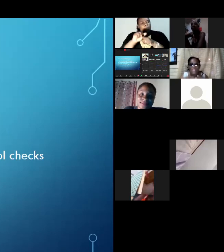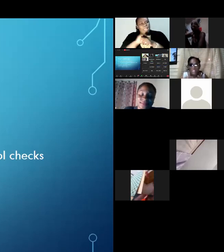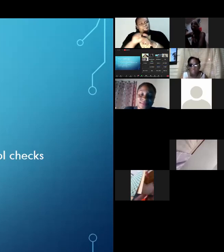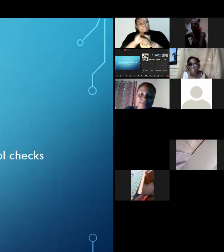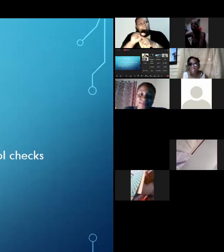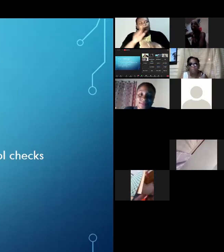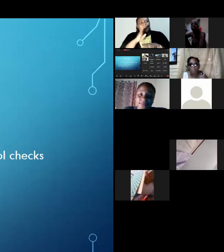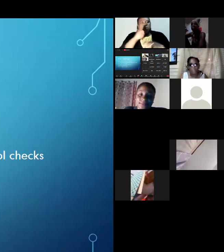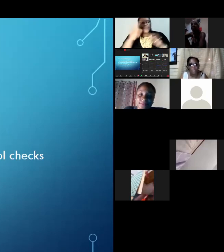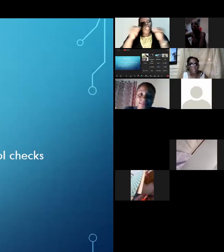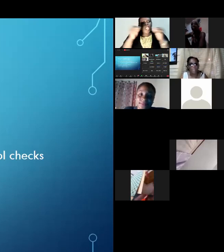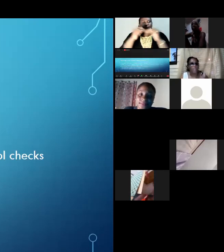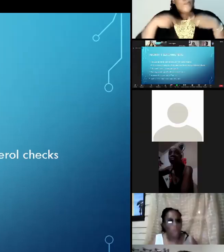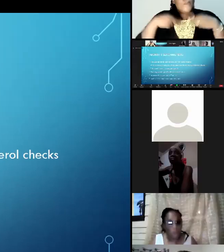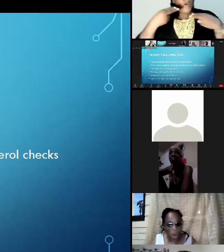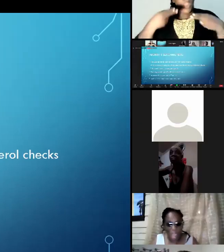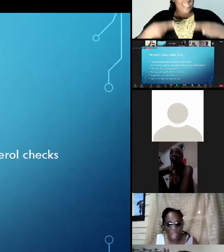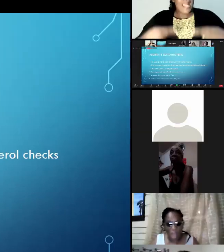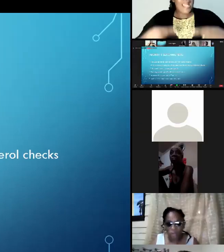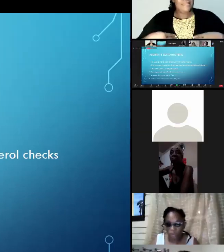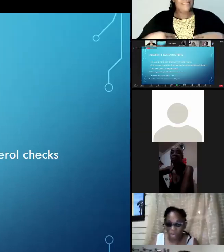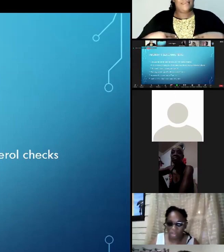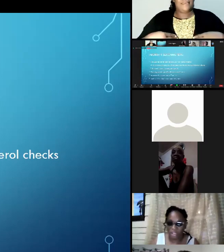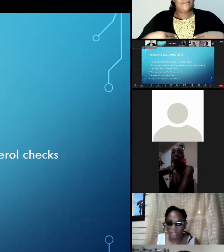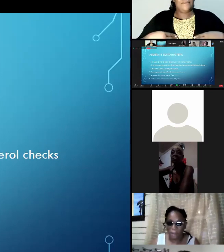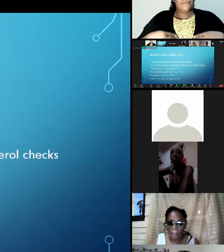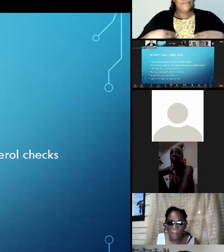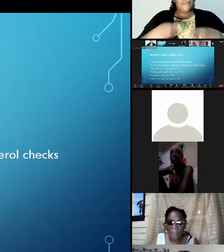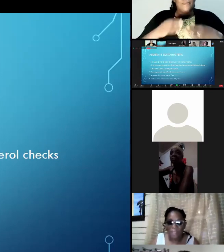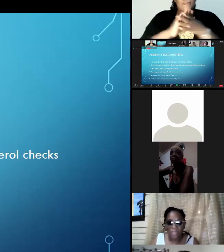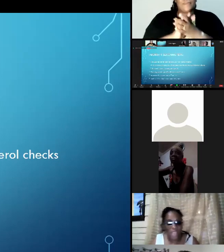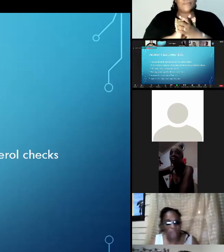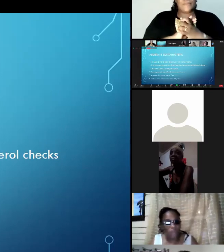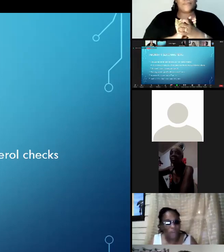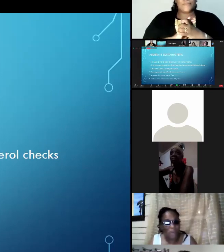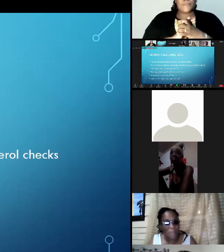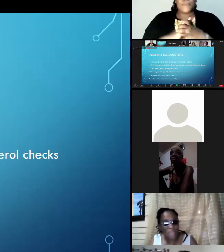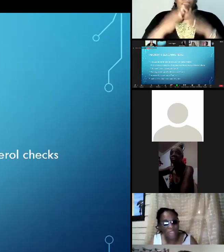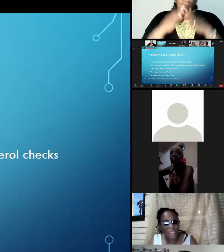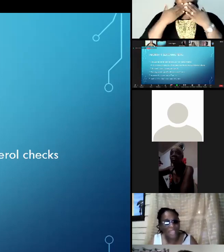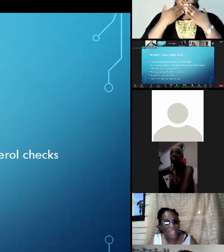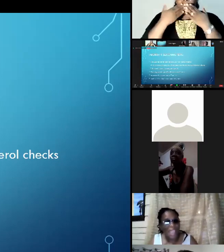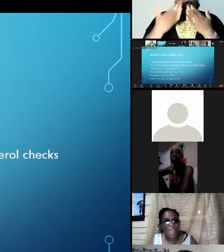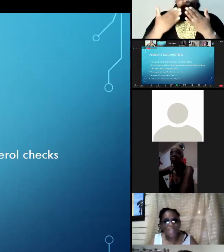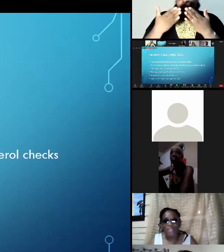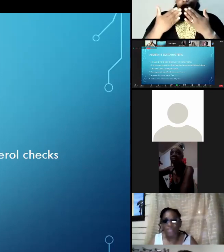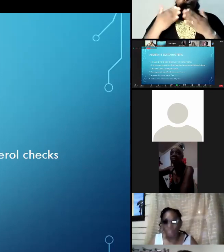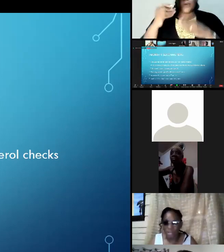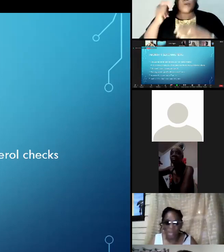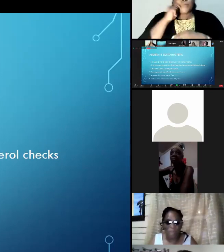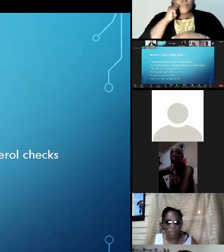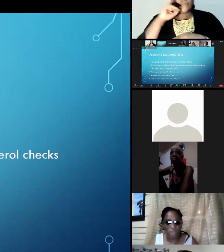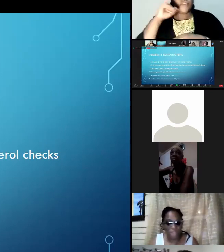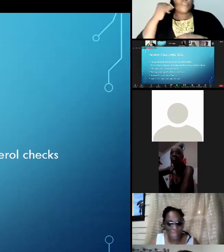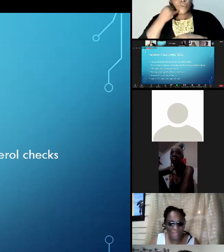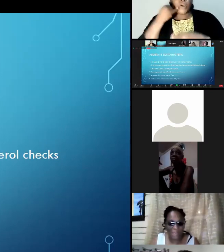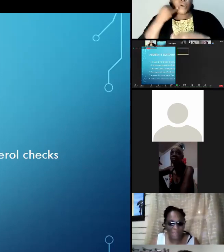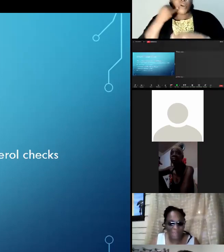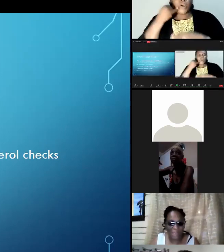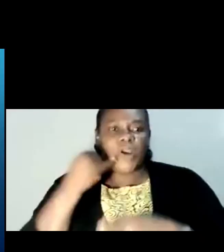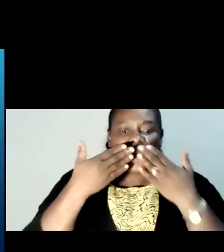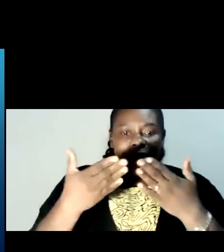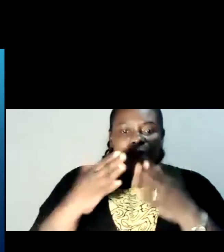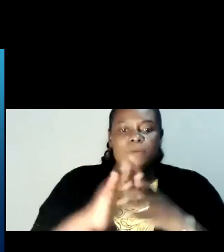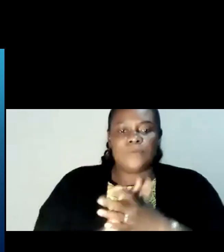of seriously putting our health first. Thank you for the message, and it's truly